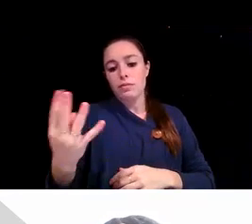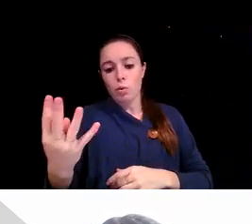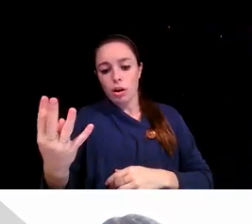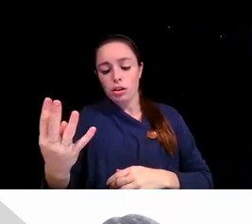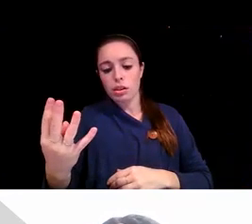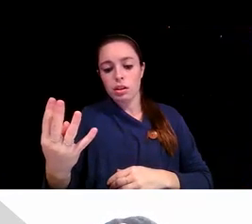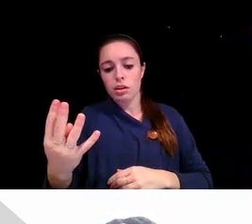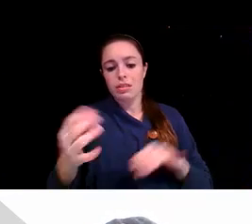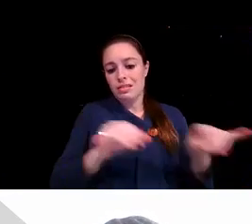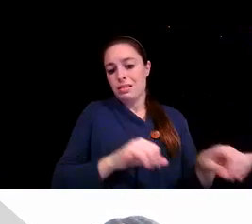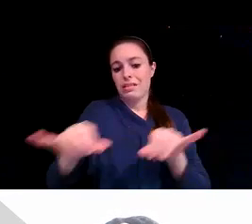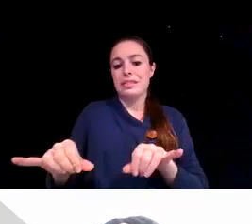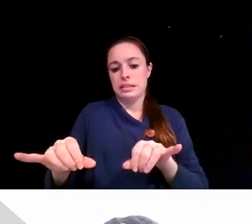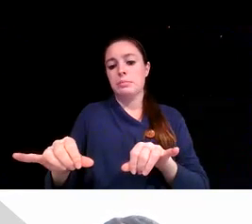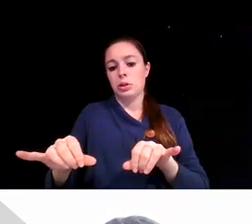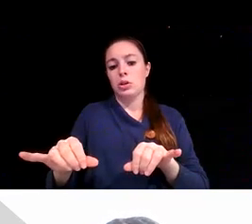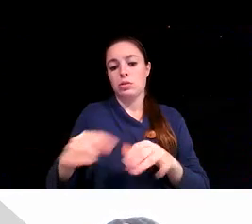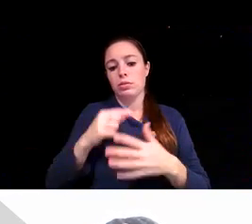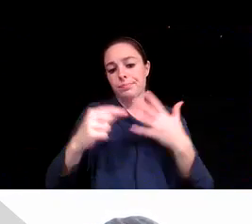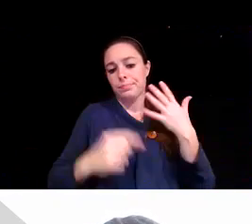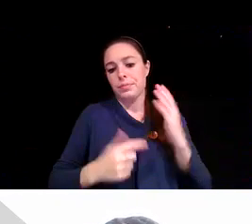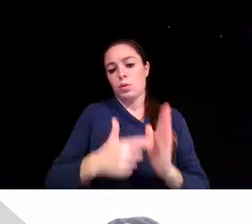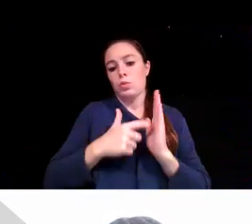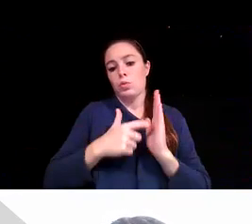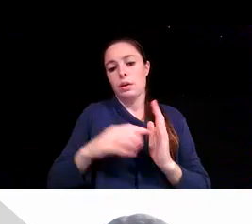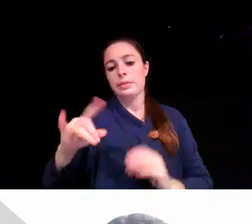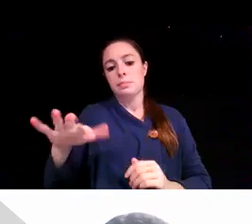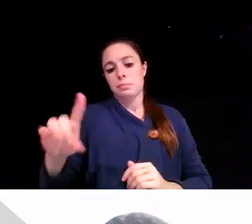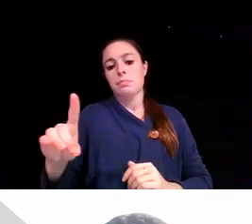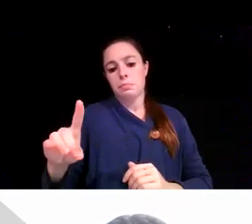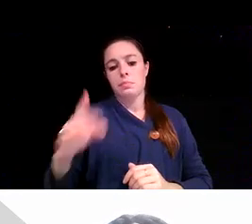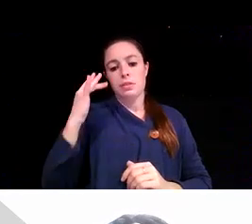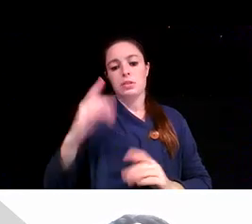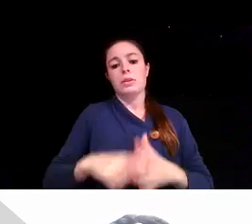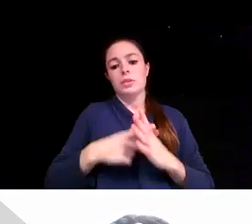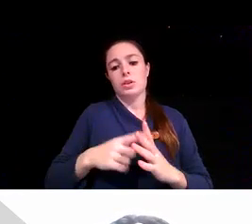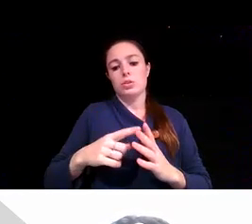with Medicaid, will start from the beginning of the month of the application.